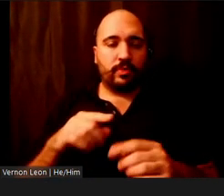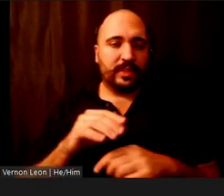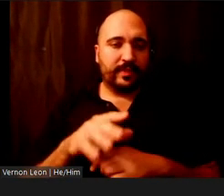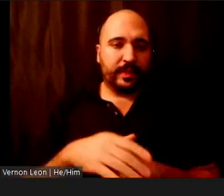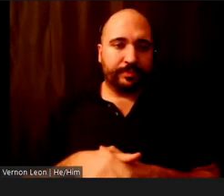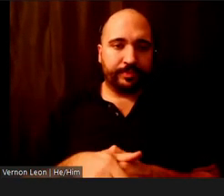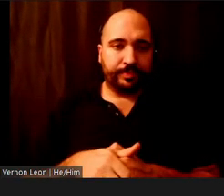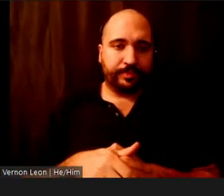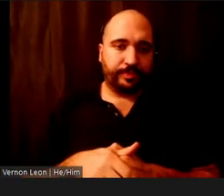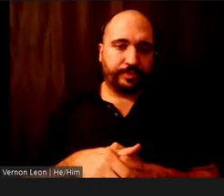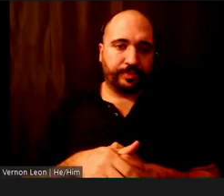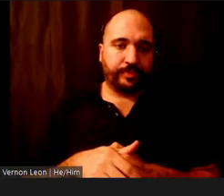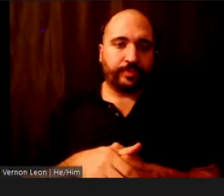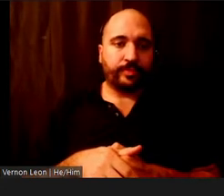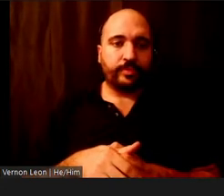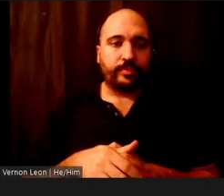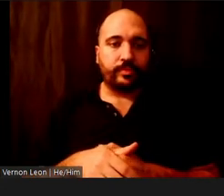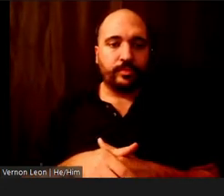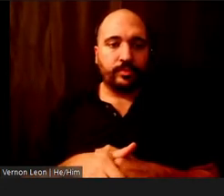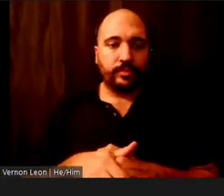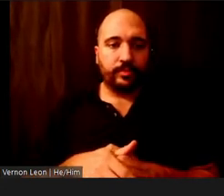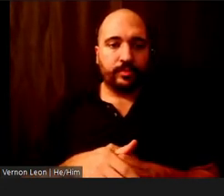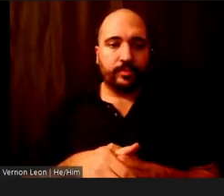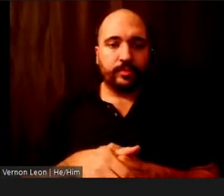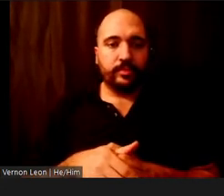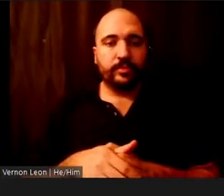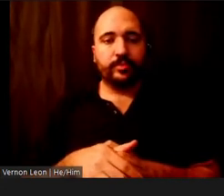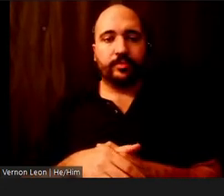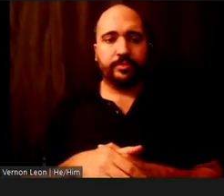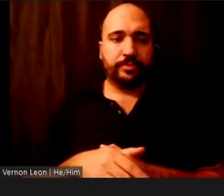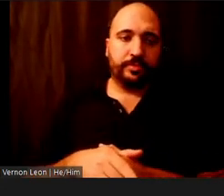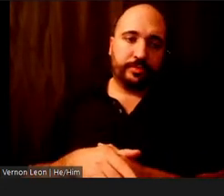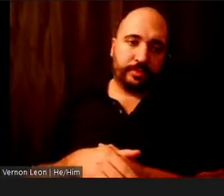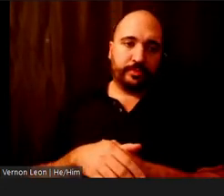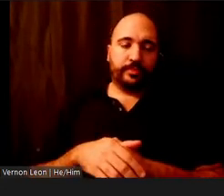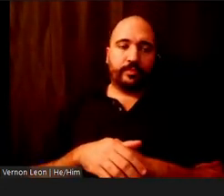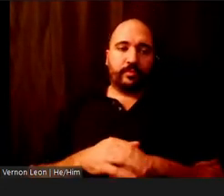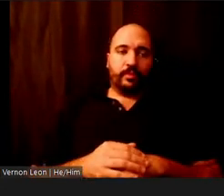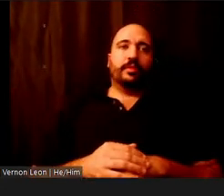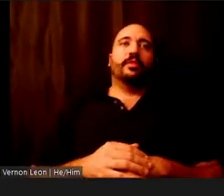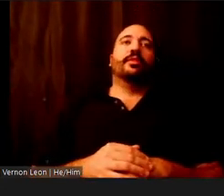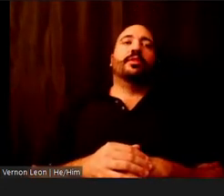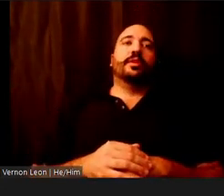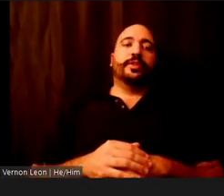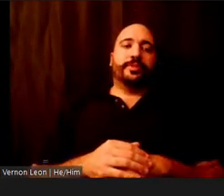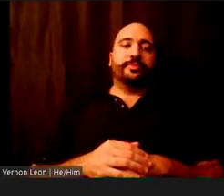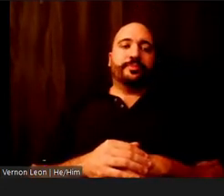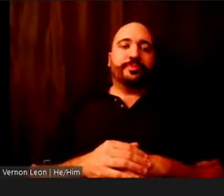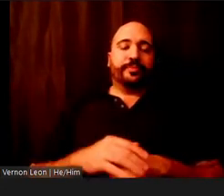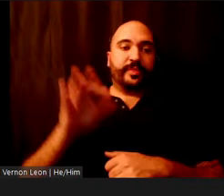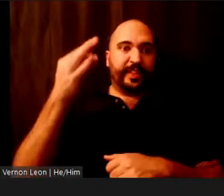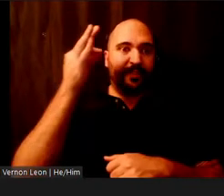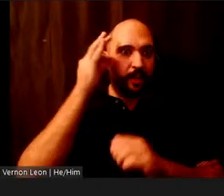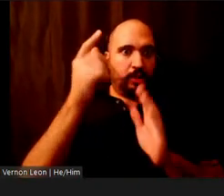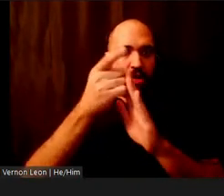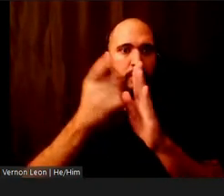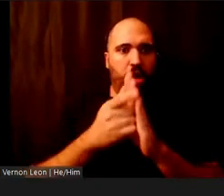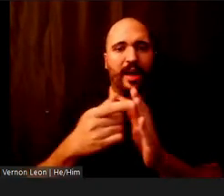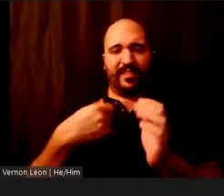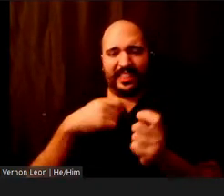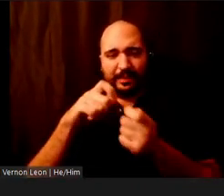Administration environmental justice order provides specific definitions for minority and low-income populations. As you can see here,